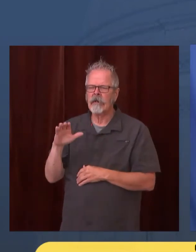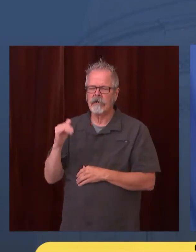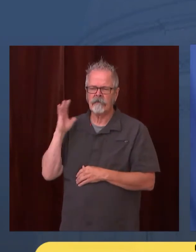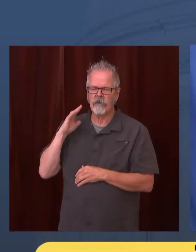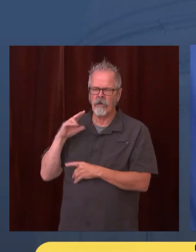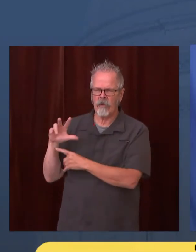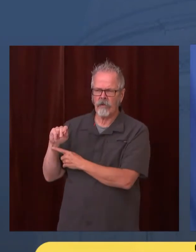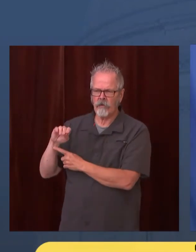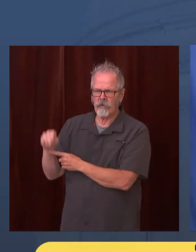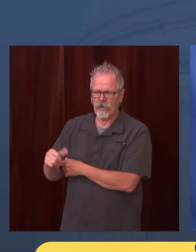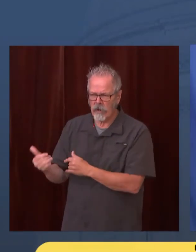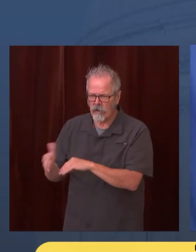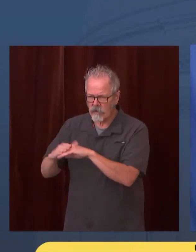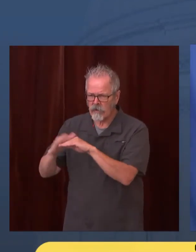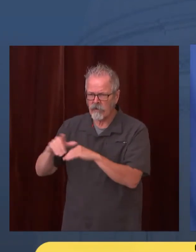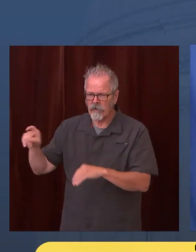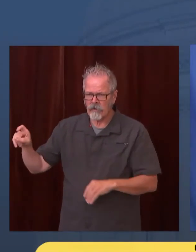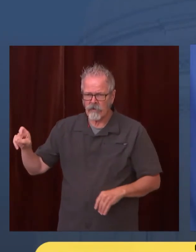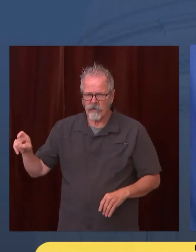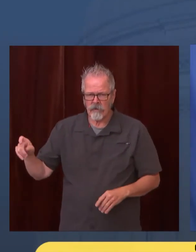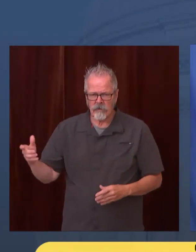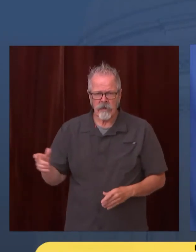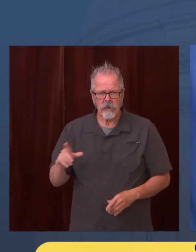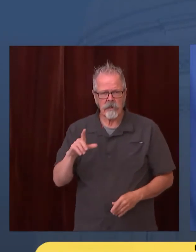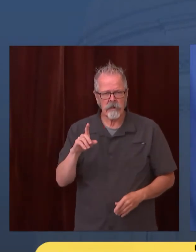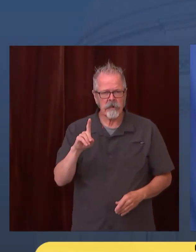of the, all the variants is Delta now in the state of Washington?